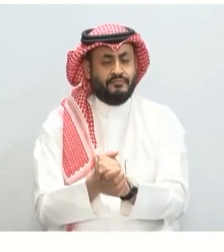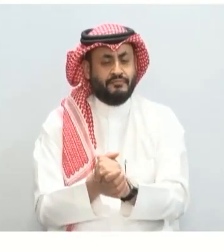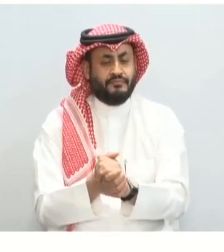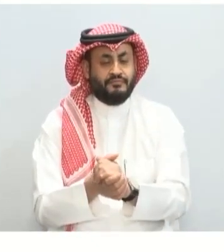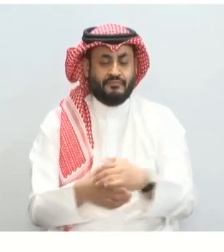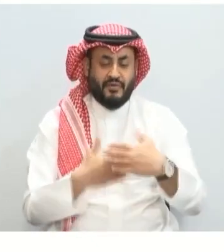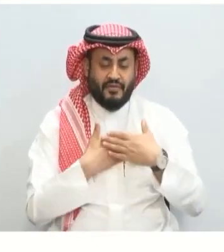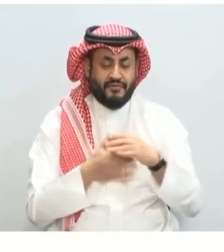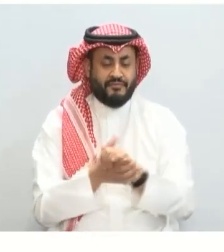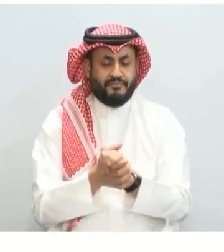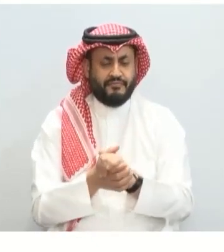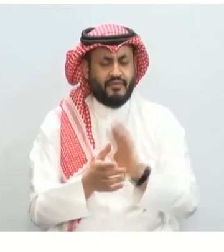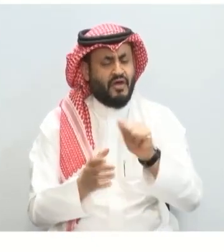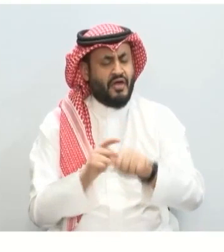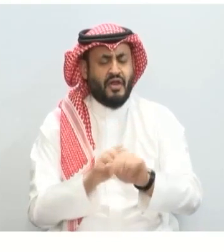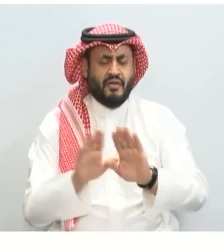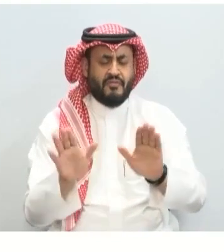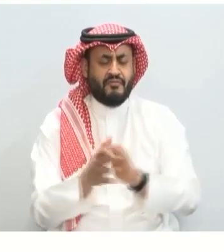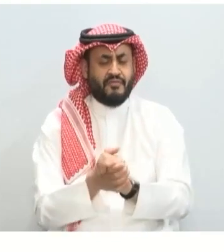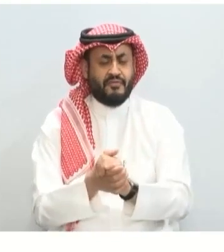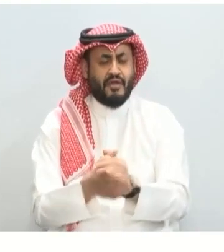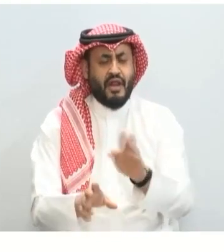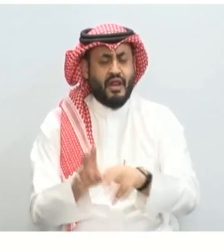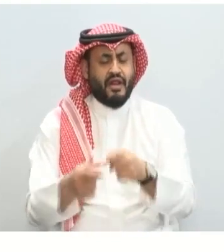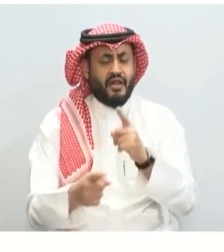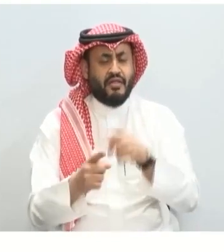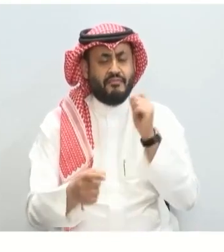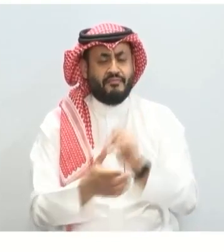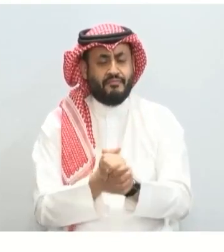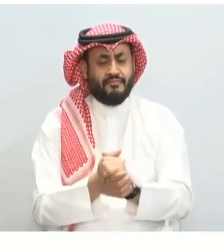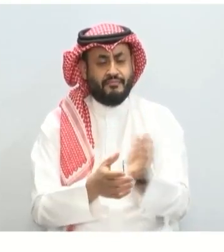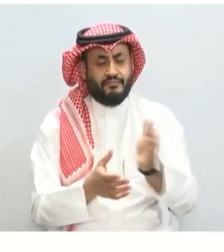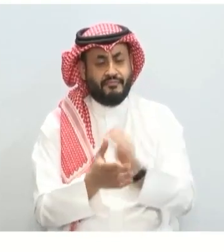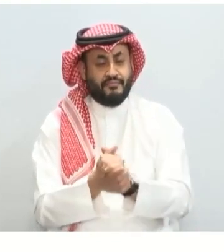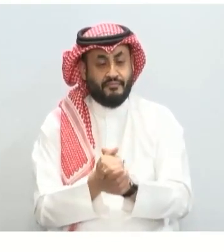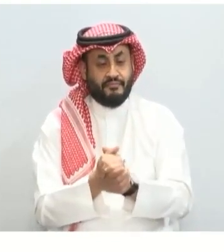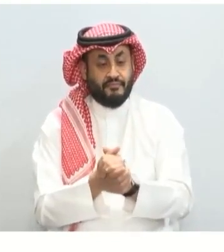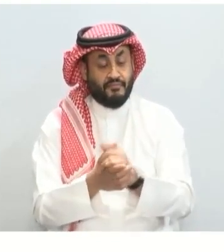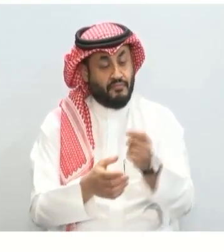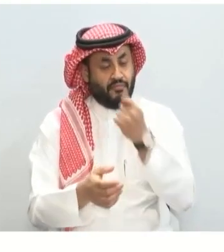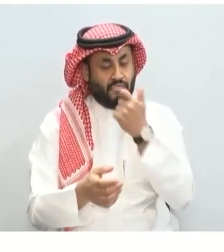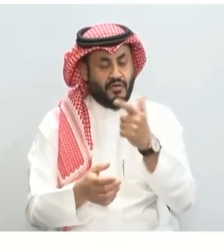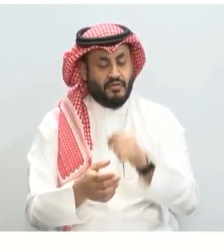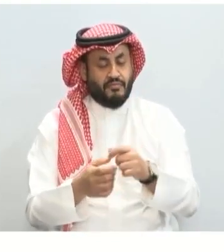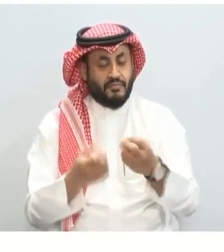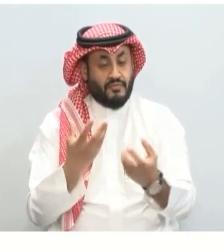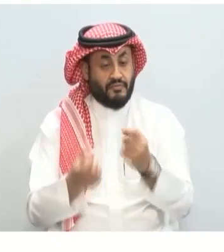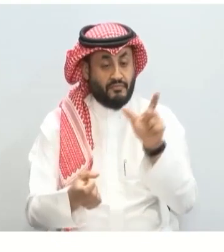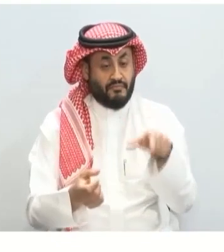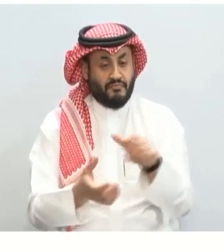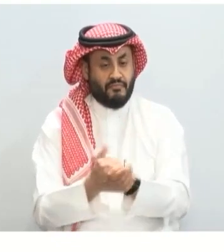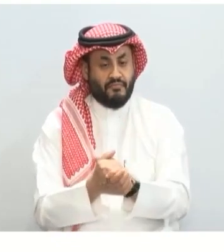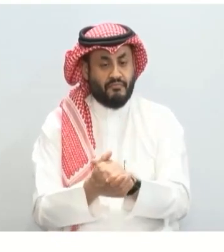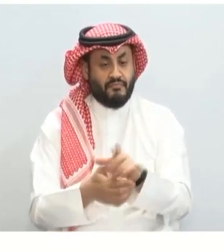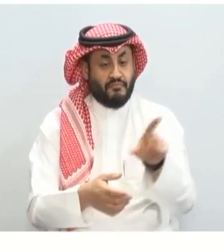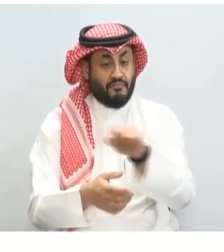my pleasure. It was no hassle at all. I whipped it up in no time. Nawal, you are quite the cook. I don't think I've ever had such a